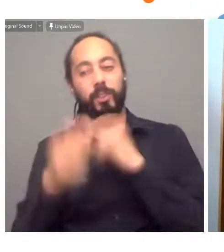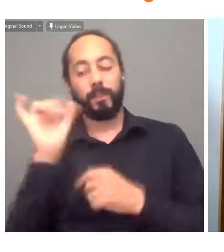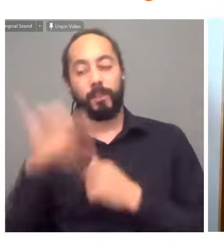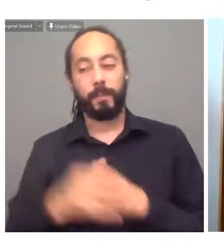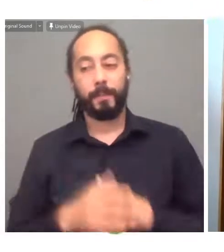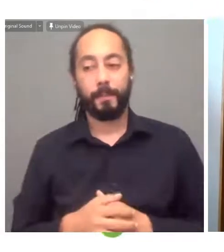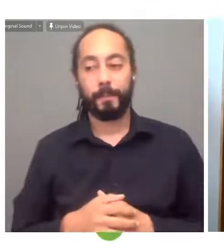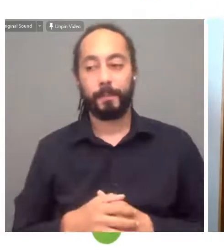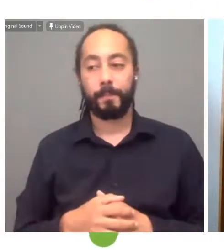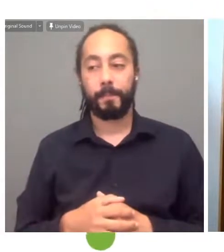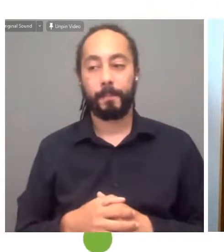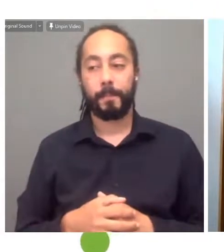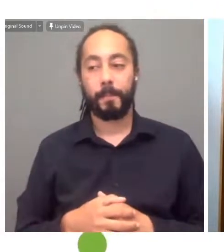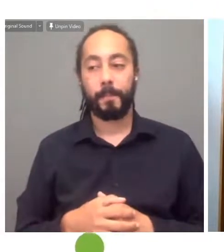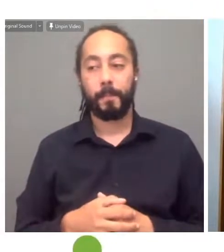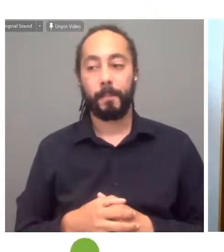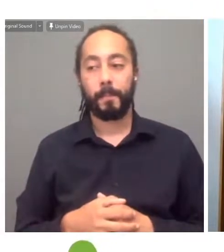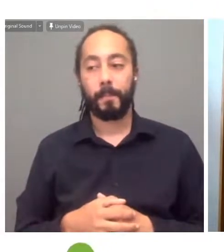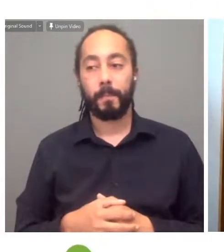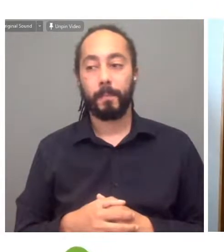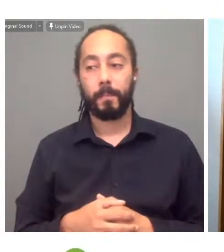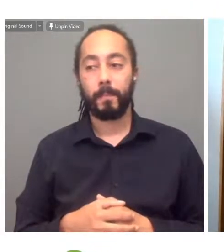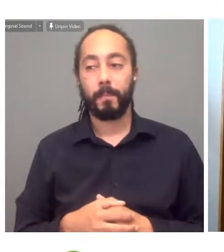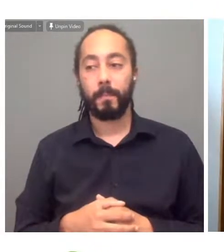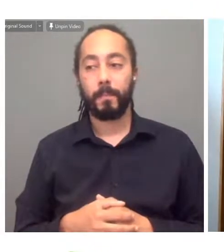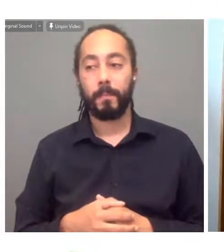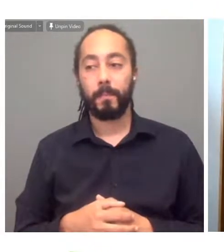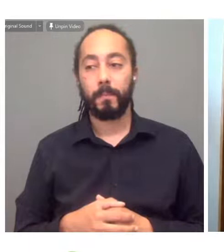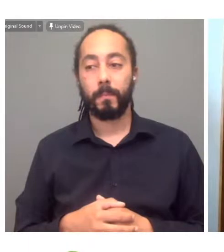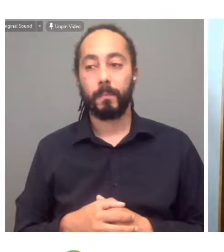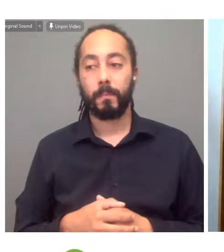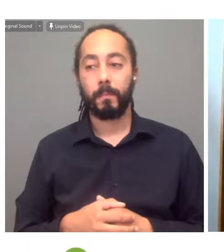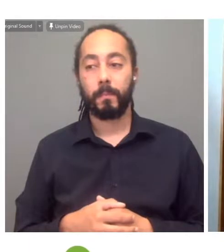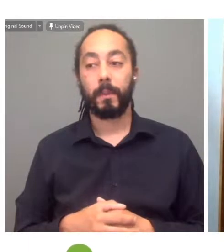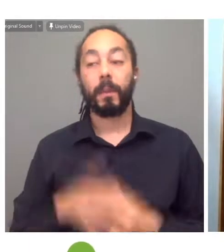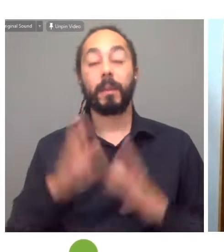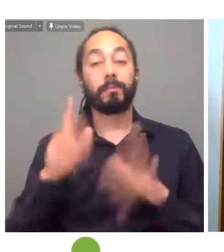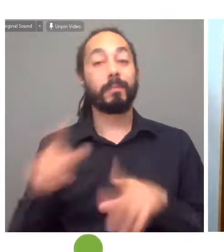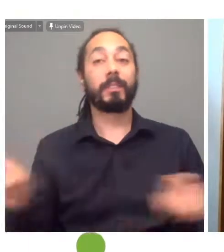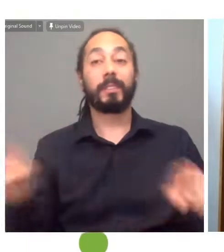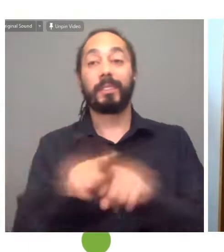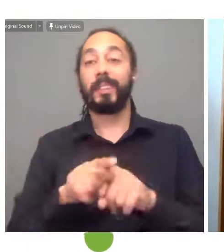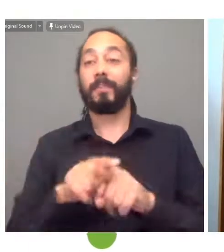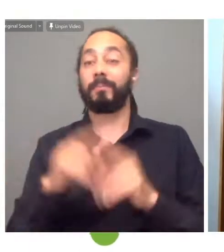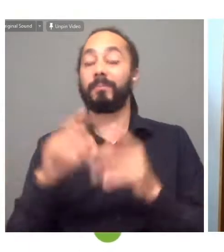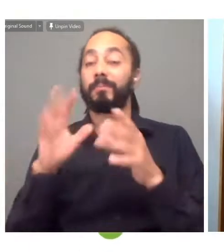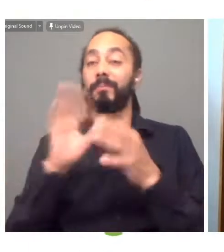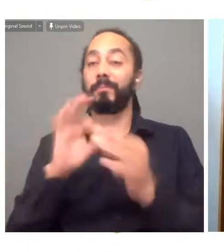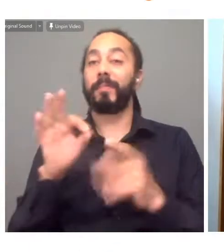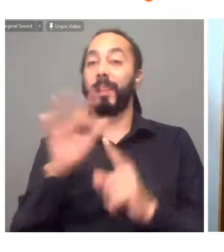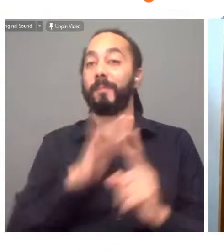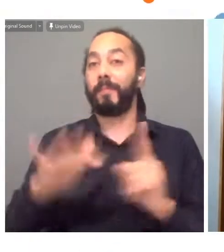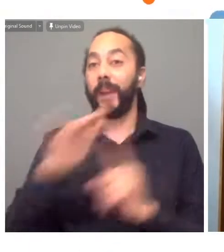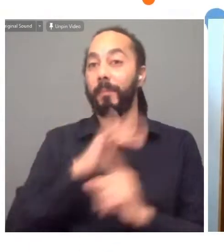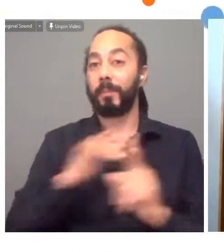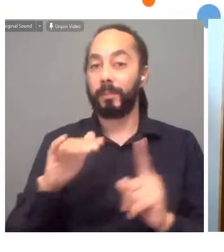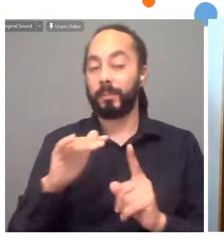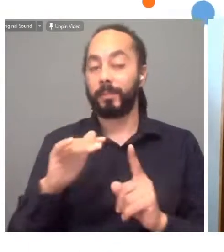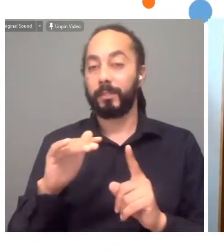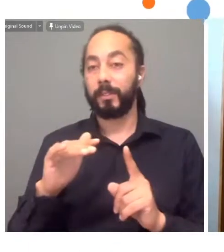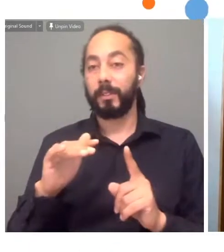when at the federal government, because it's same is true on the environment sector of things. Like, once upon a time, they used to